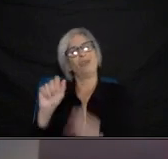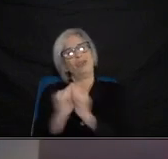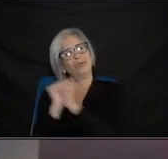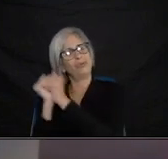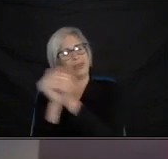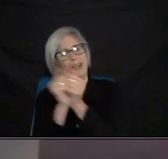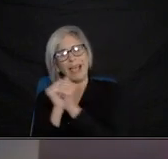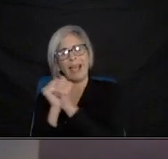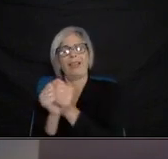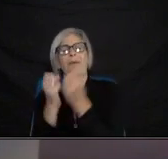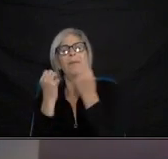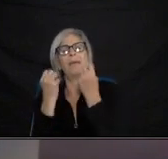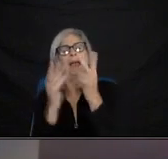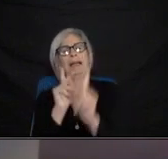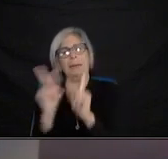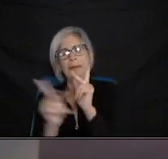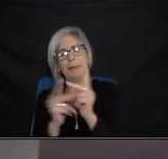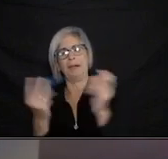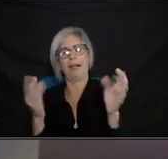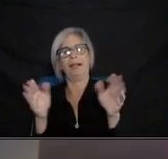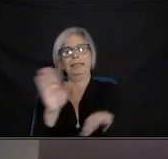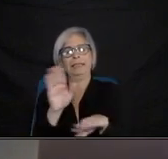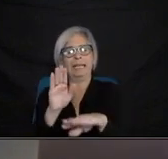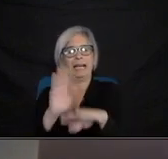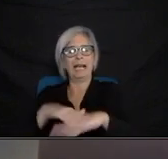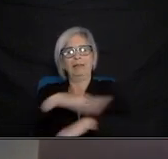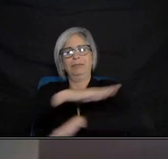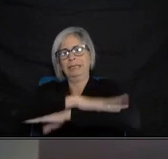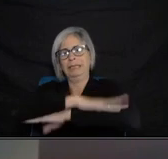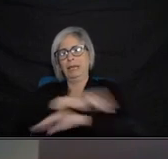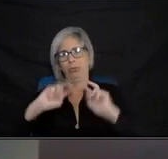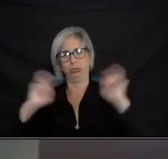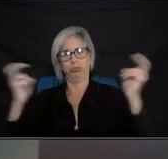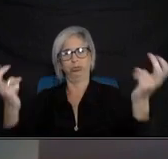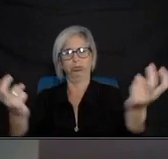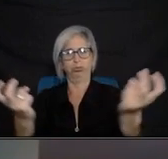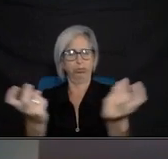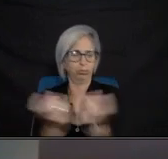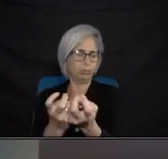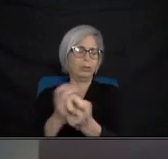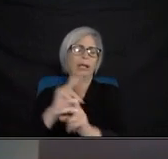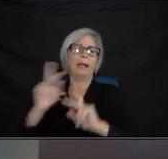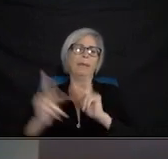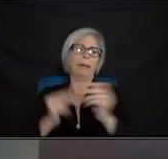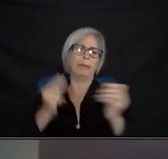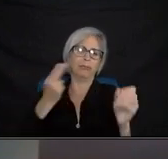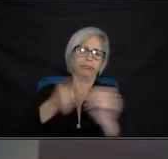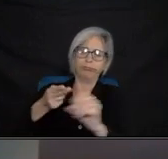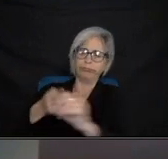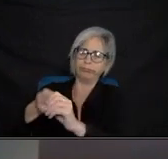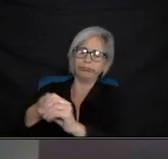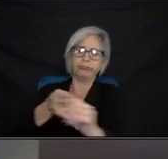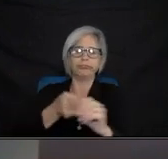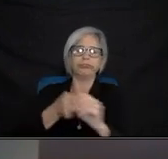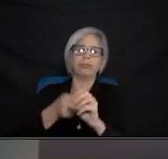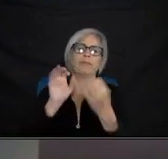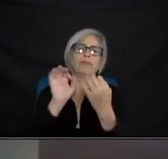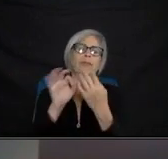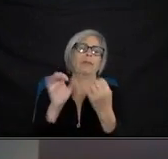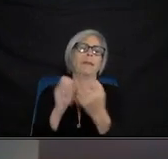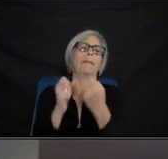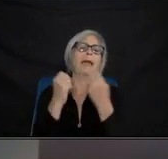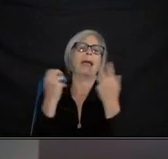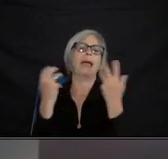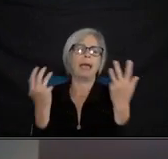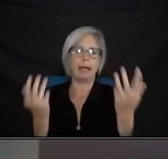Konnikova, ITS Sport Manager, Laura Landsberg, Marketing Manager, Adriana Greco, Aaron Sevilla, Assistant to the